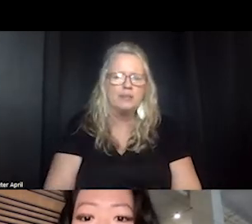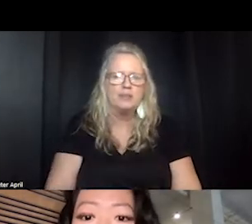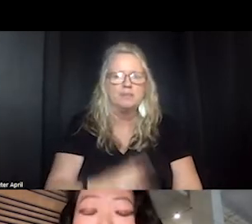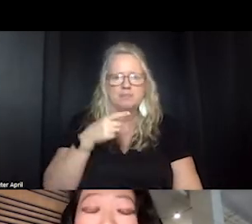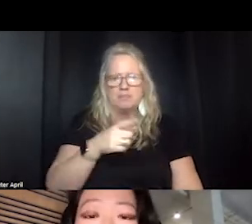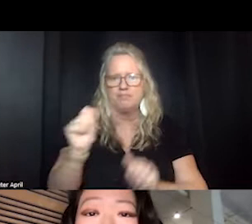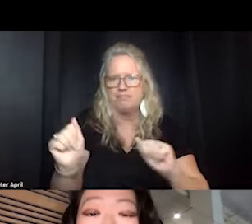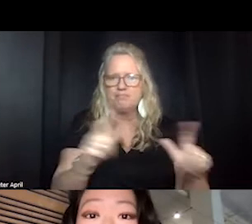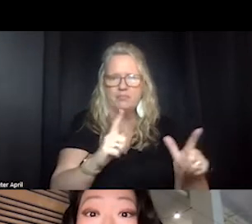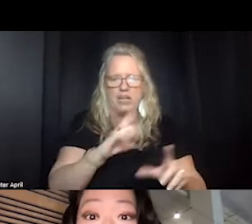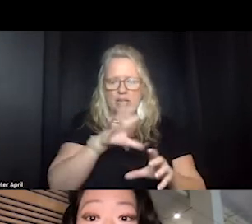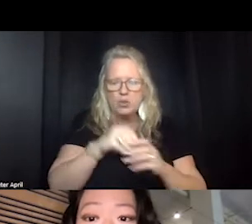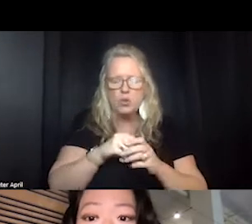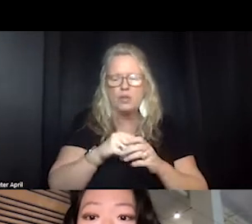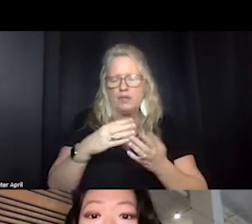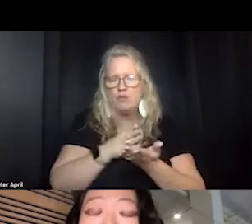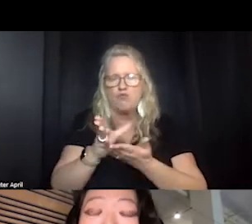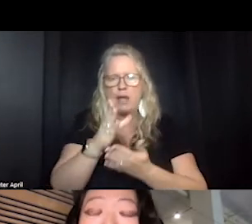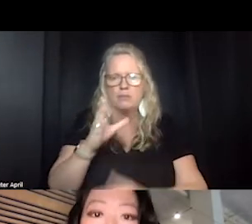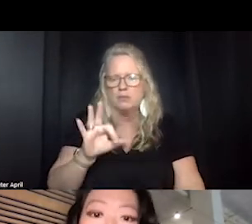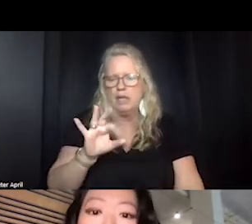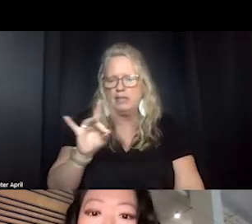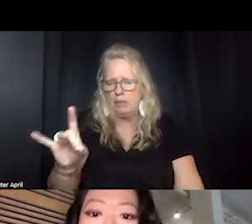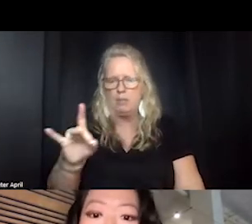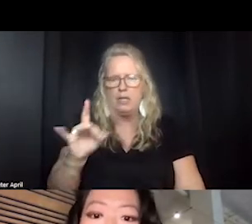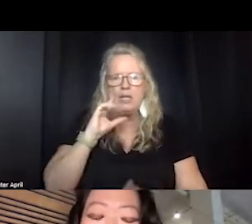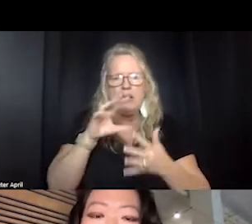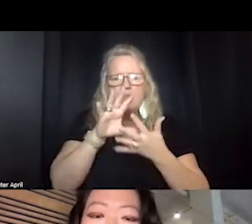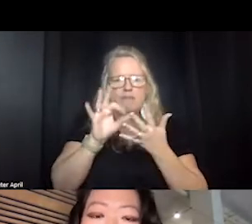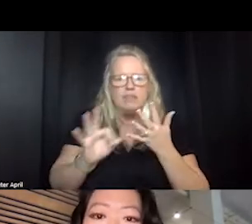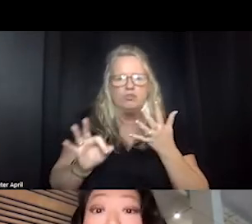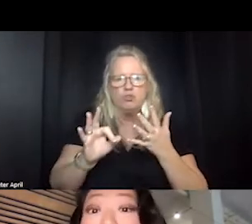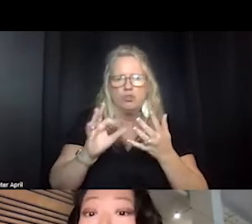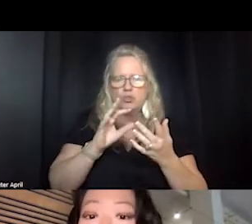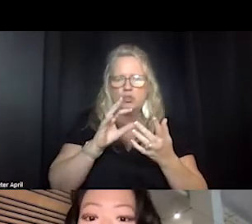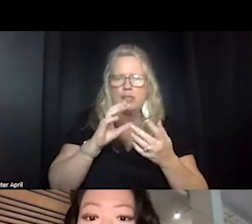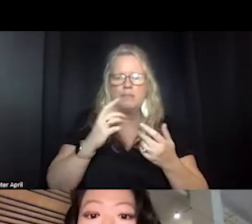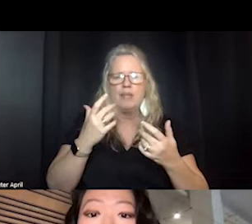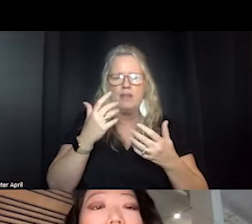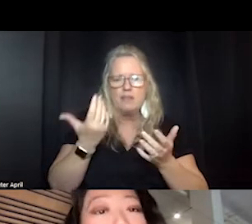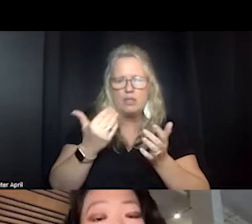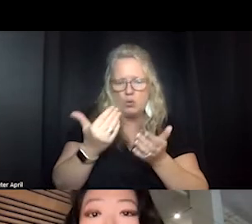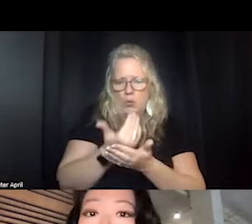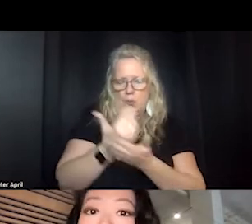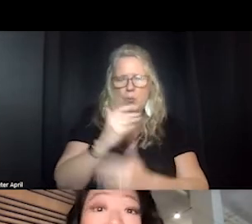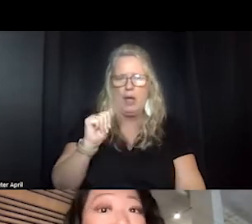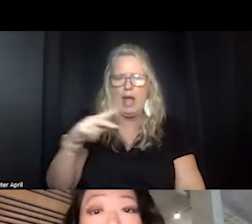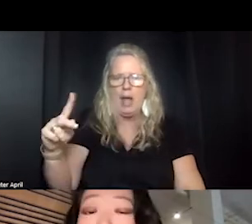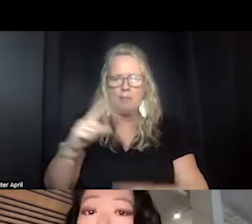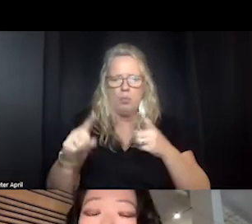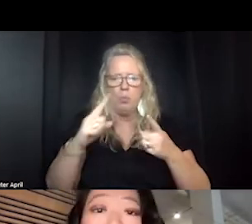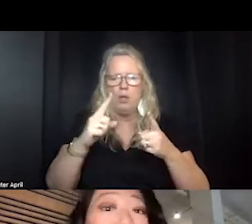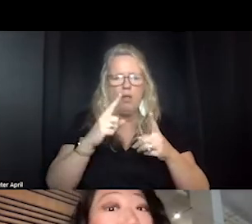to incorporate routing 988 in our future direction. The new iteration of the app will also route to